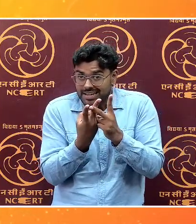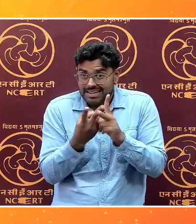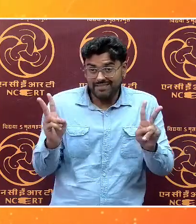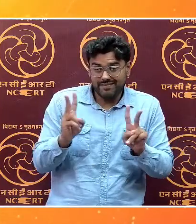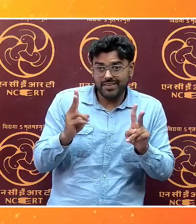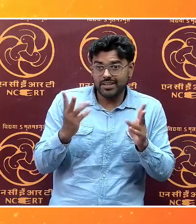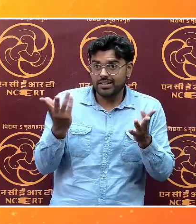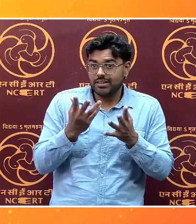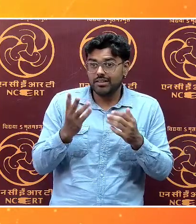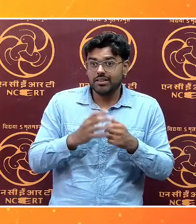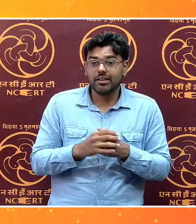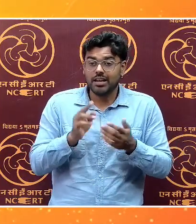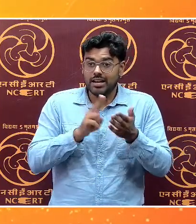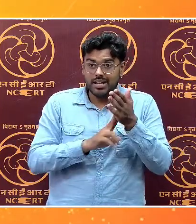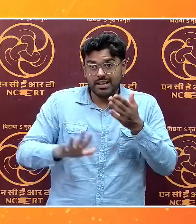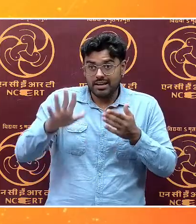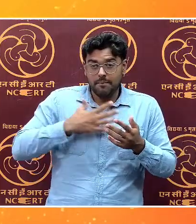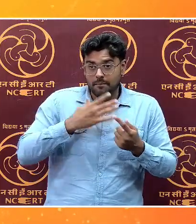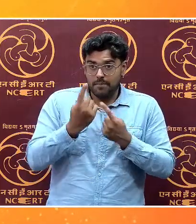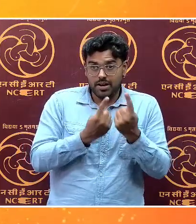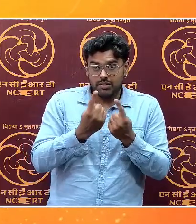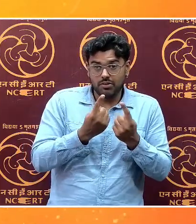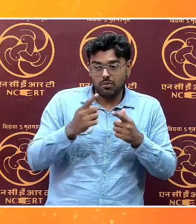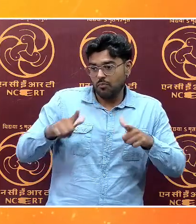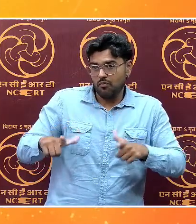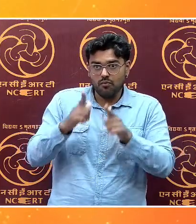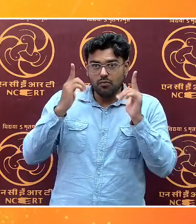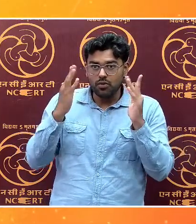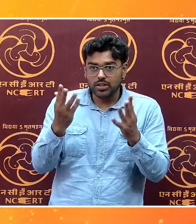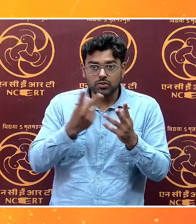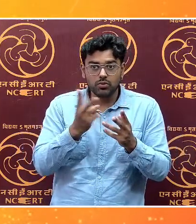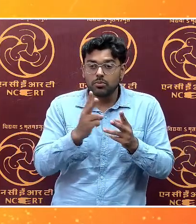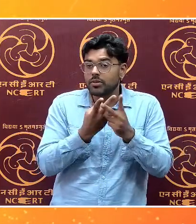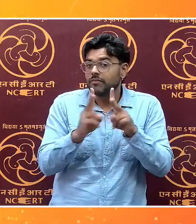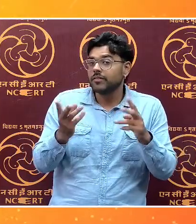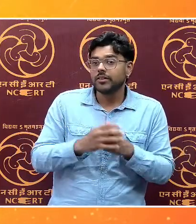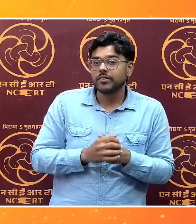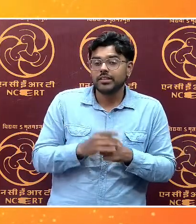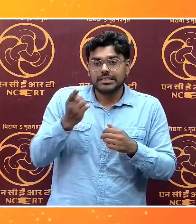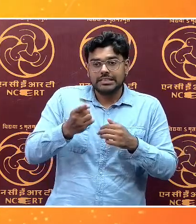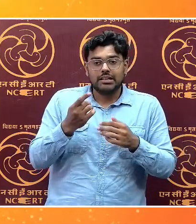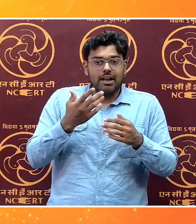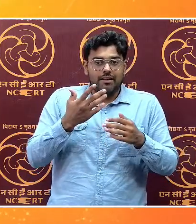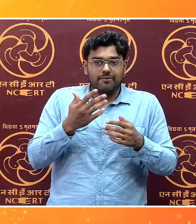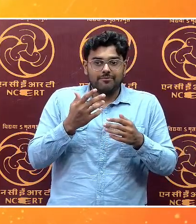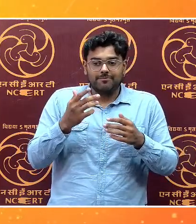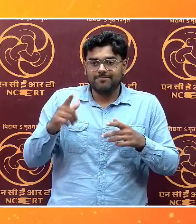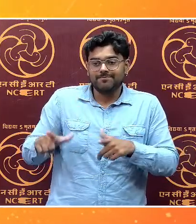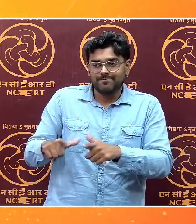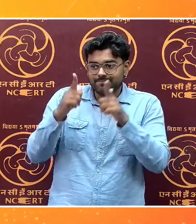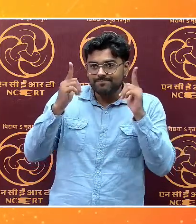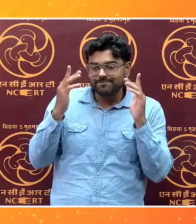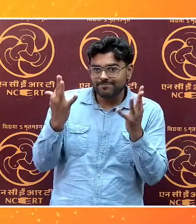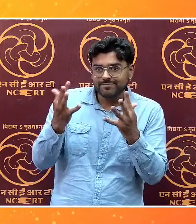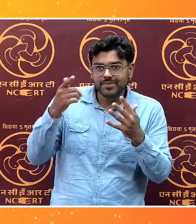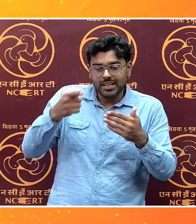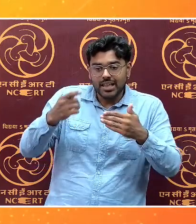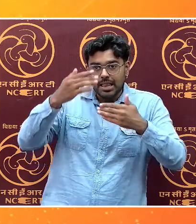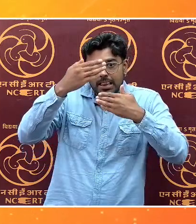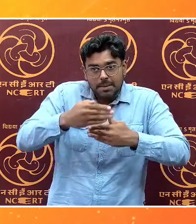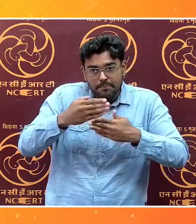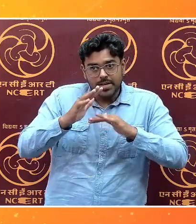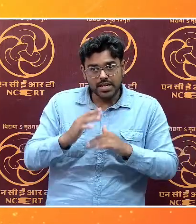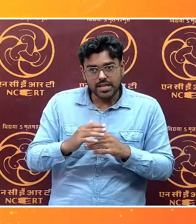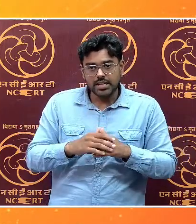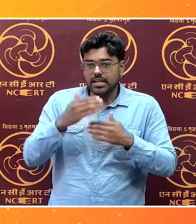wildlife sanctuary and national park is that wildlife sanctuary is limited and regulated, is permits